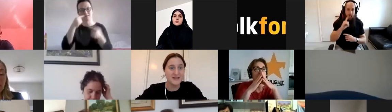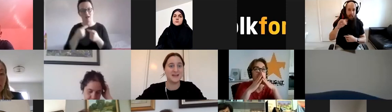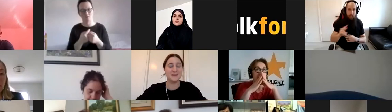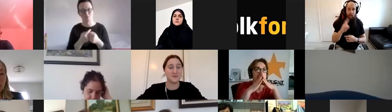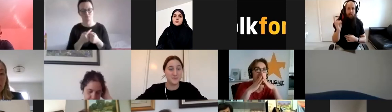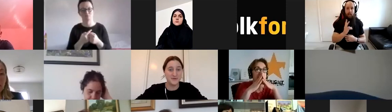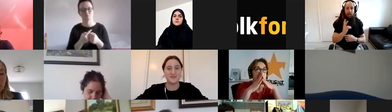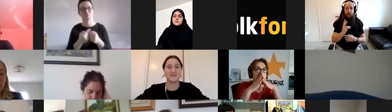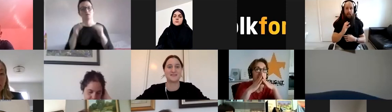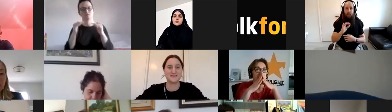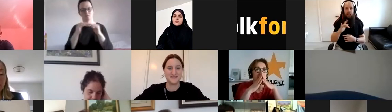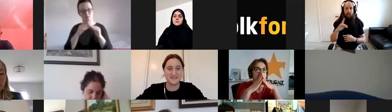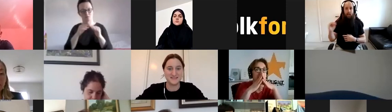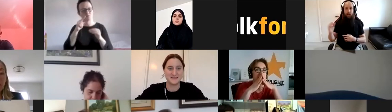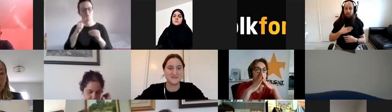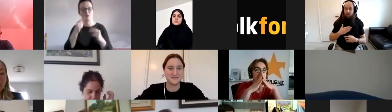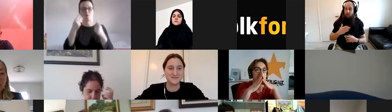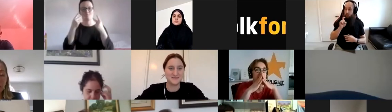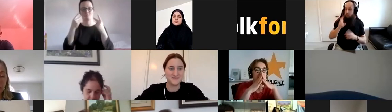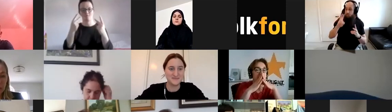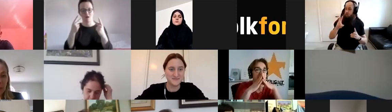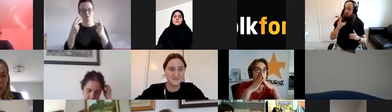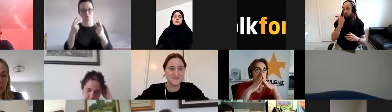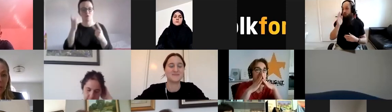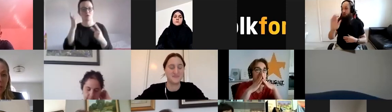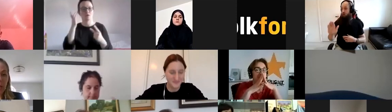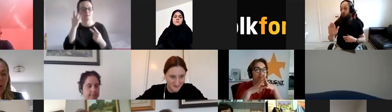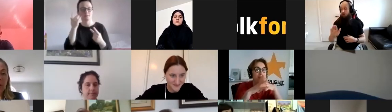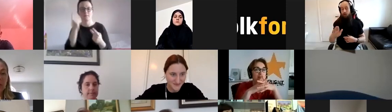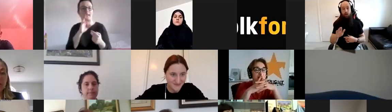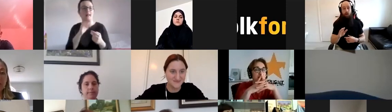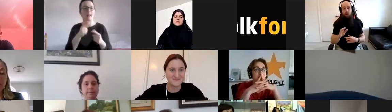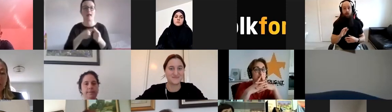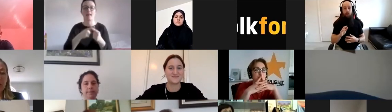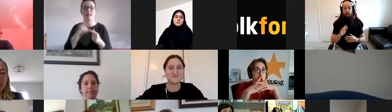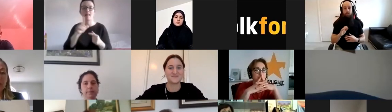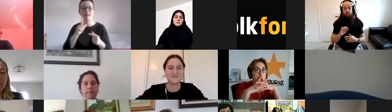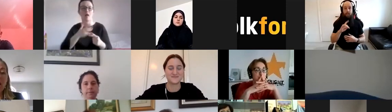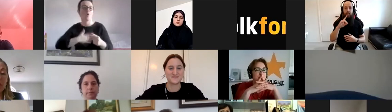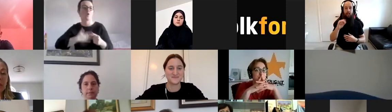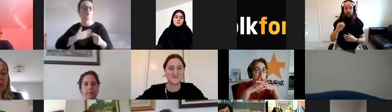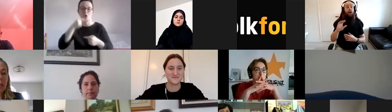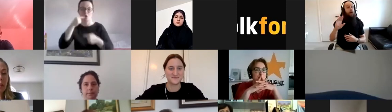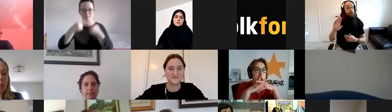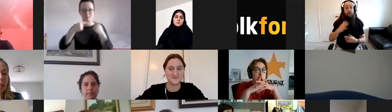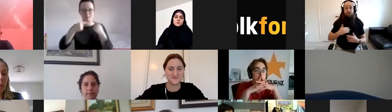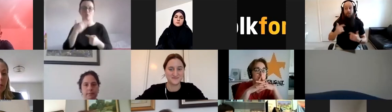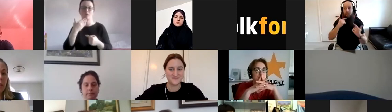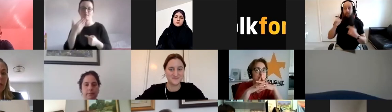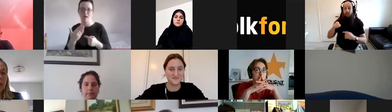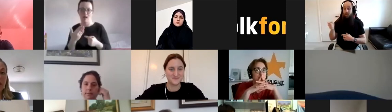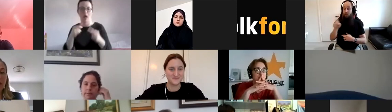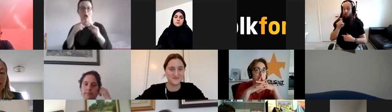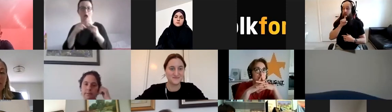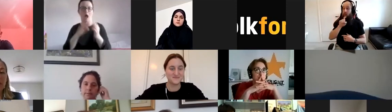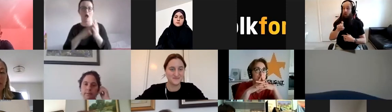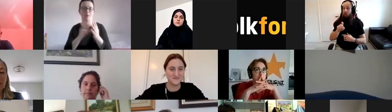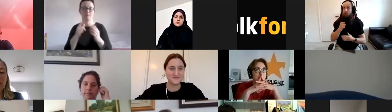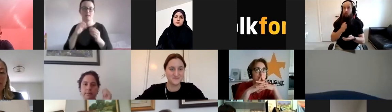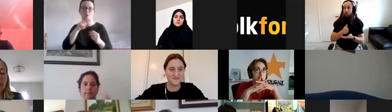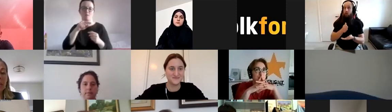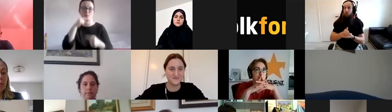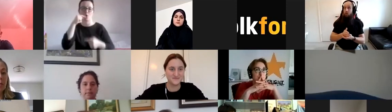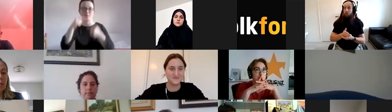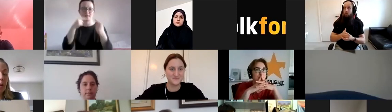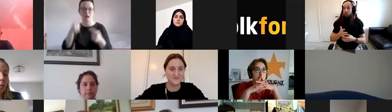as well in response. I want to thank you, Amir, for that comment. And it seems that something that